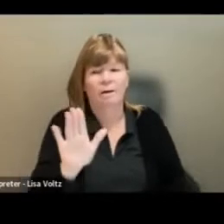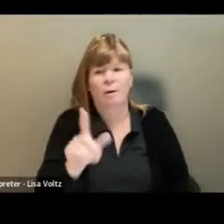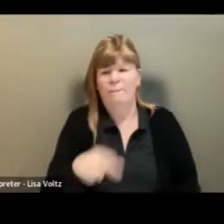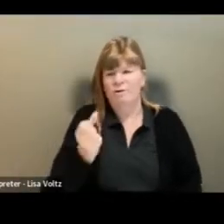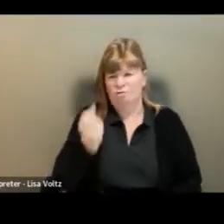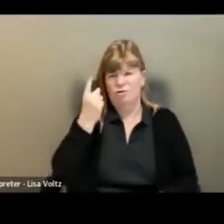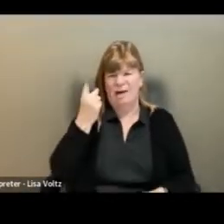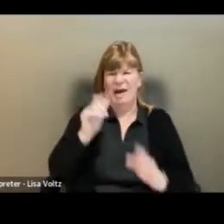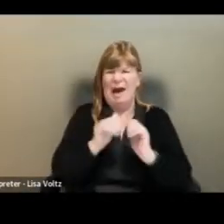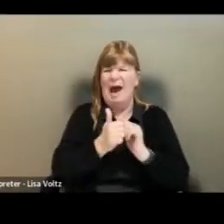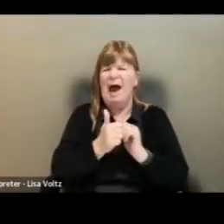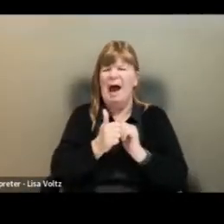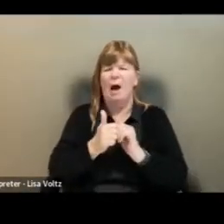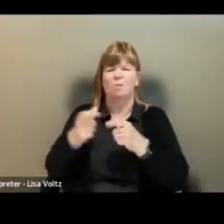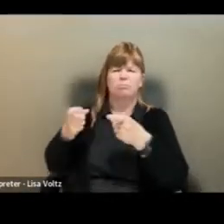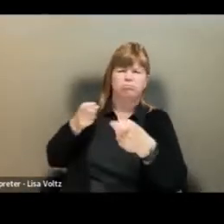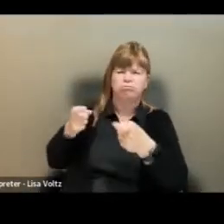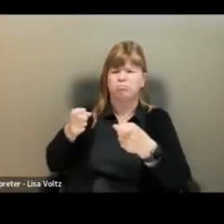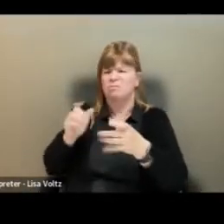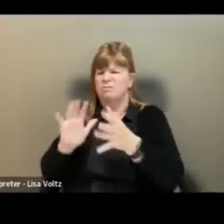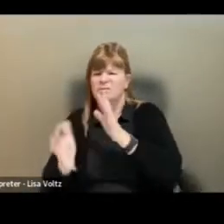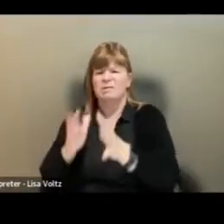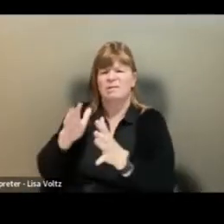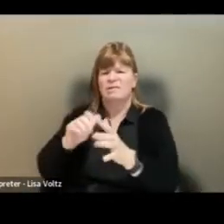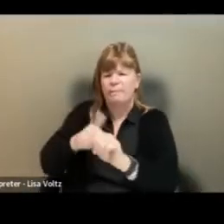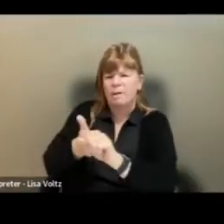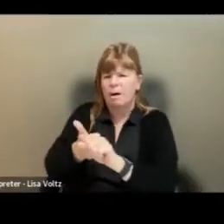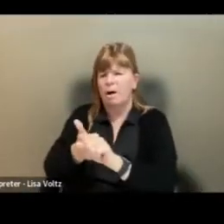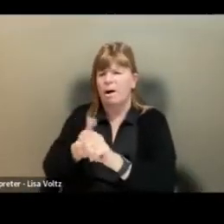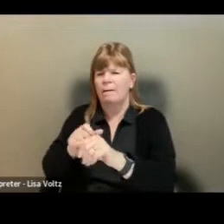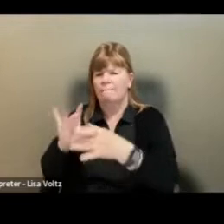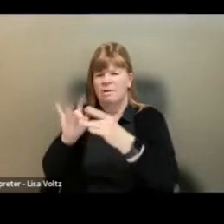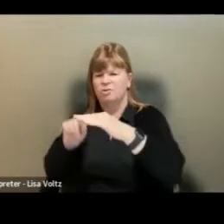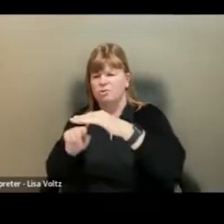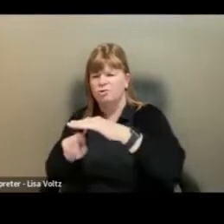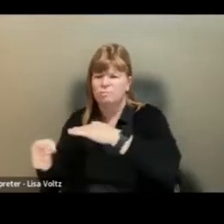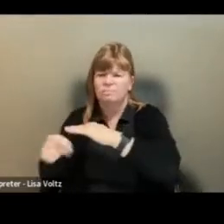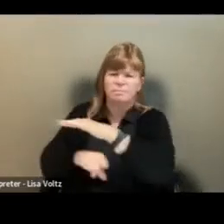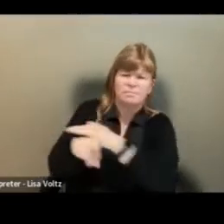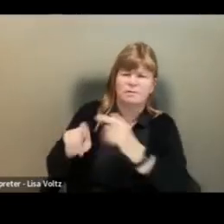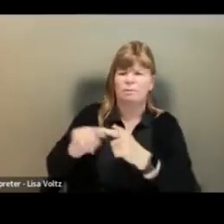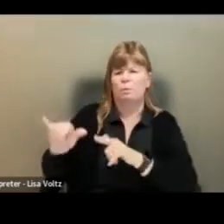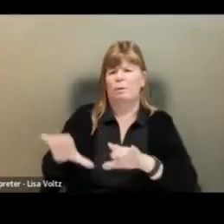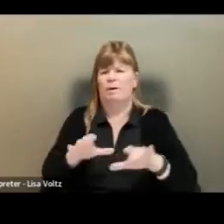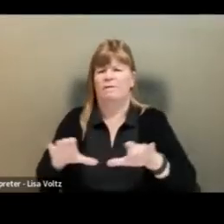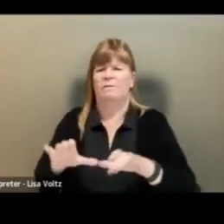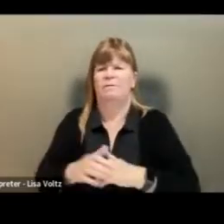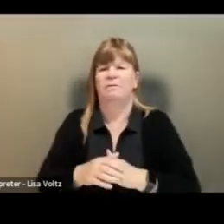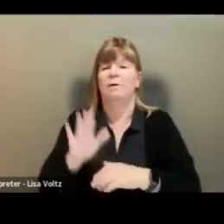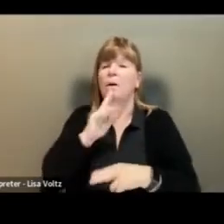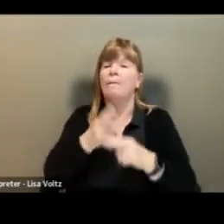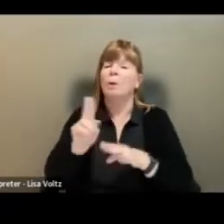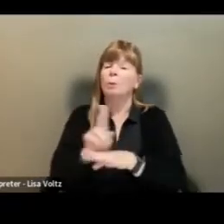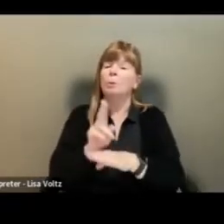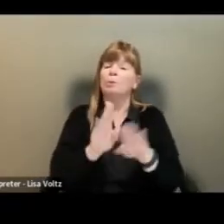understand how coercive and how kind of undermining these behaviors are and can be. And again, when it talks about using the